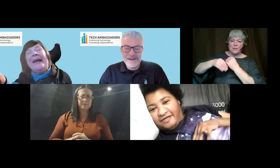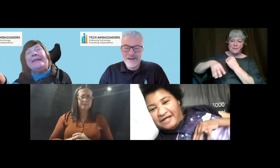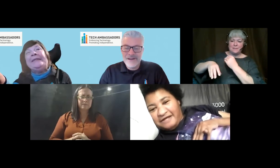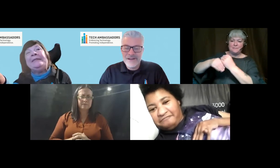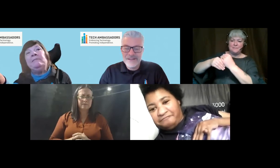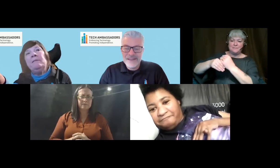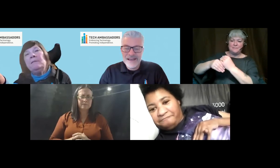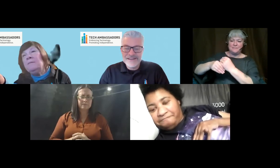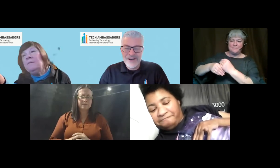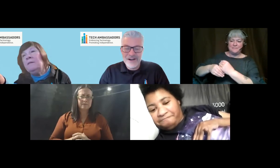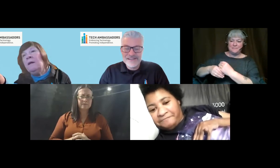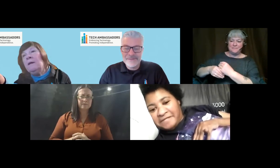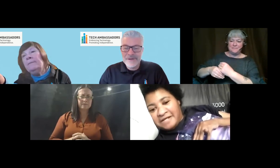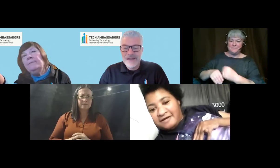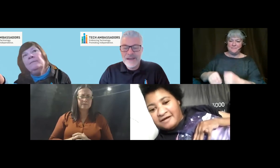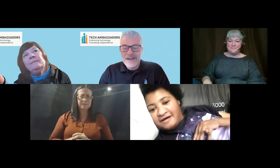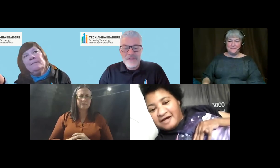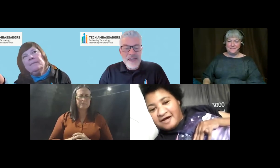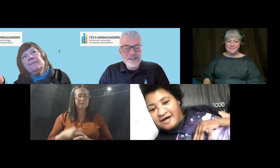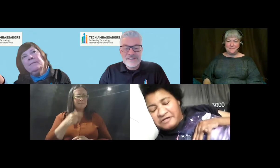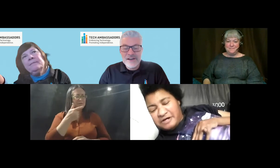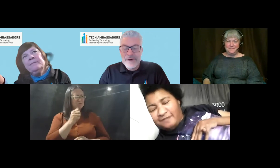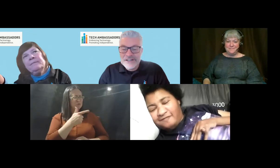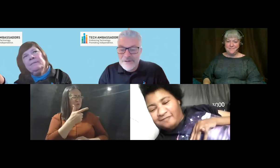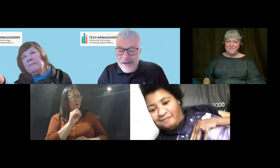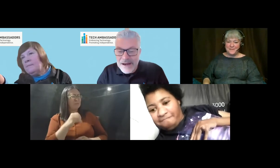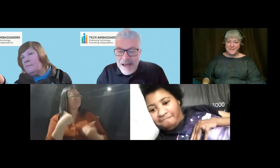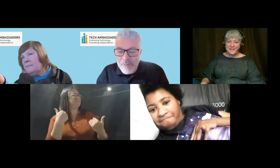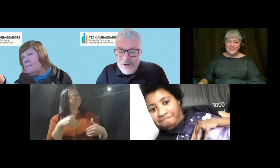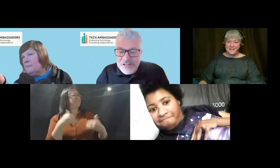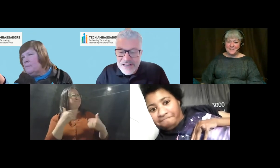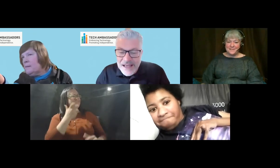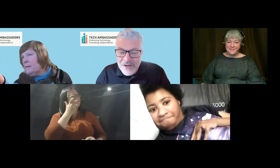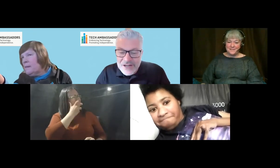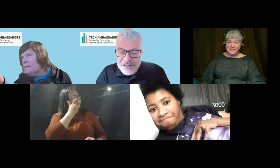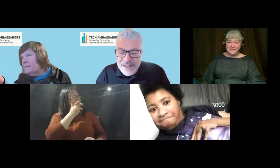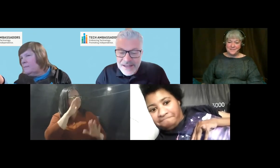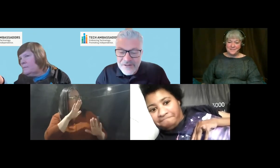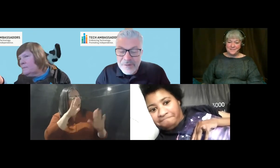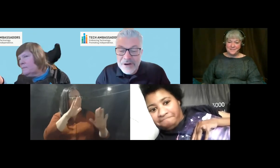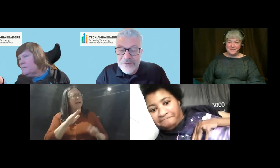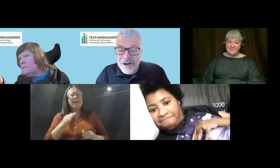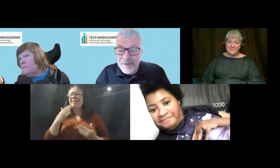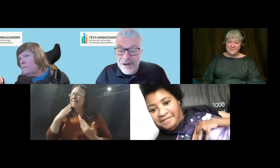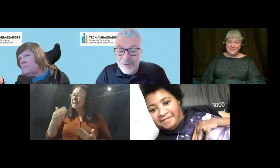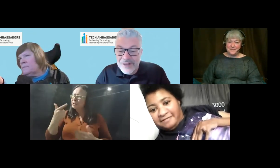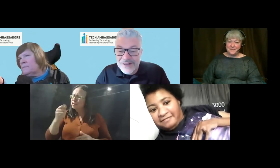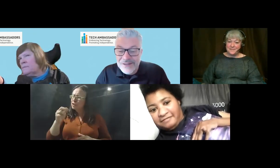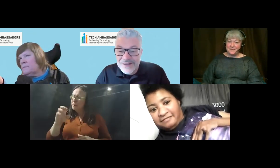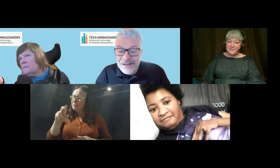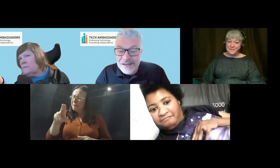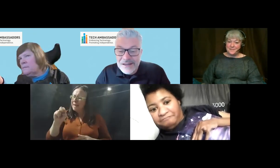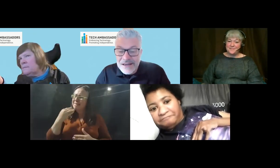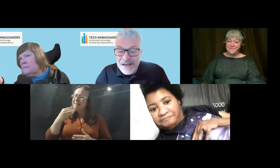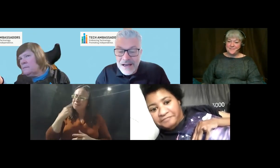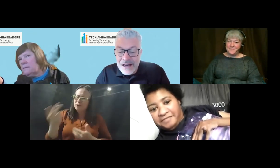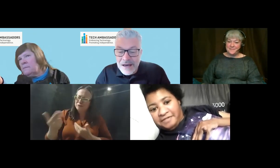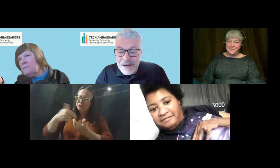But next, Oh, that's awesome. Thank you so much, Jermaine. I appreciate that question. Thank you very much for coming on with us.